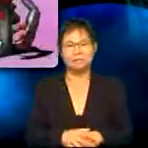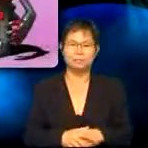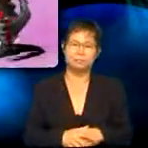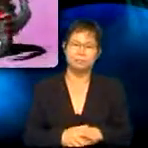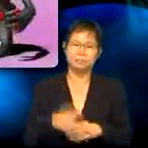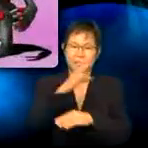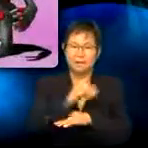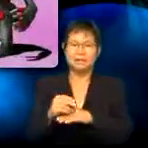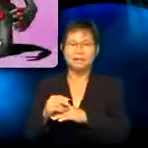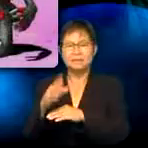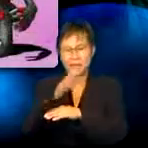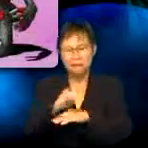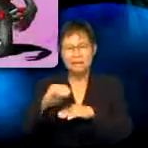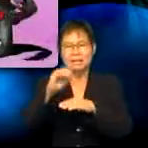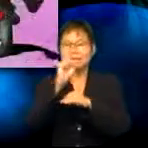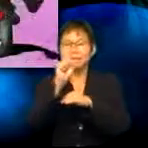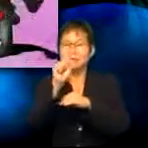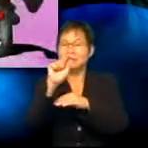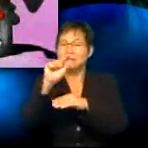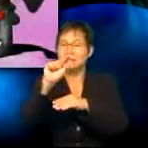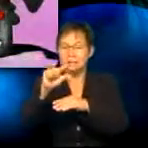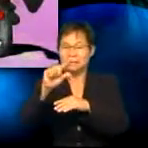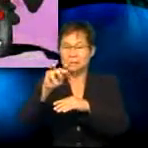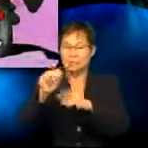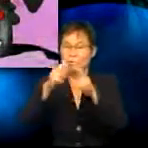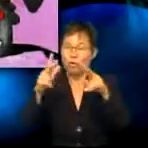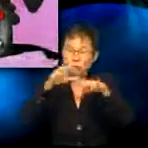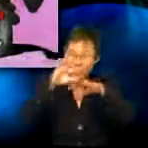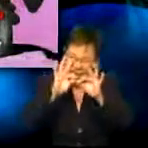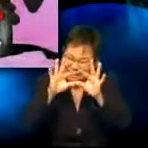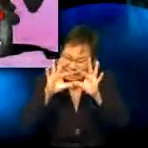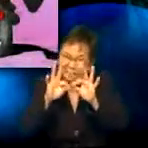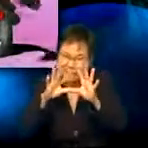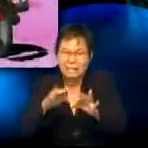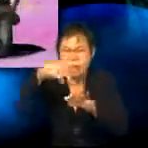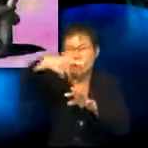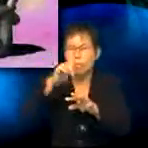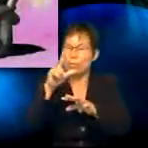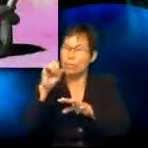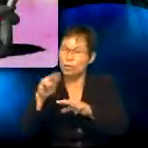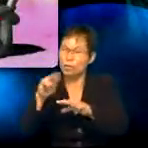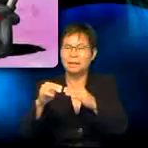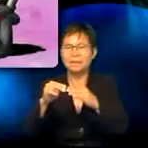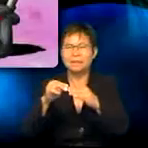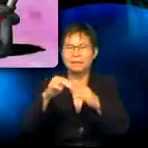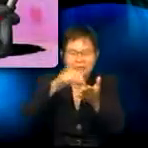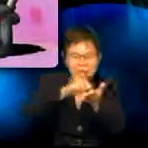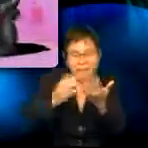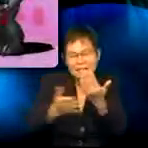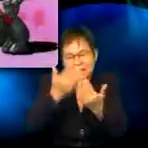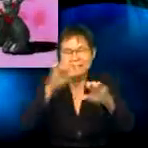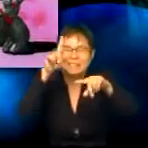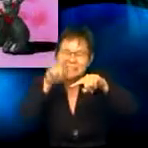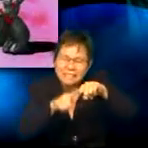And since the stigmas are very sticky, the pollen grains easily get stuck to them.